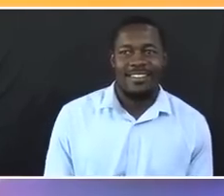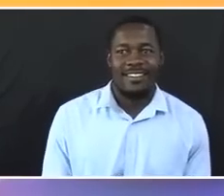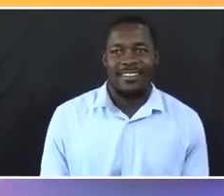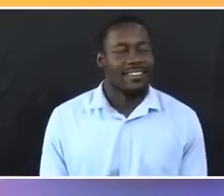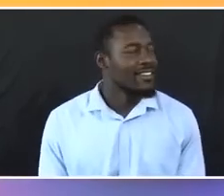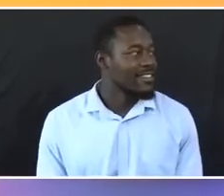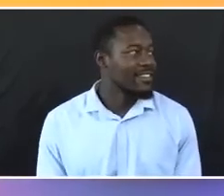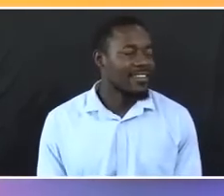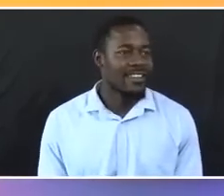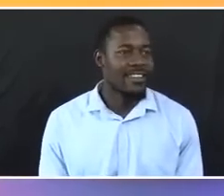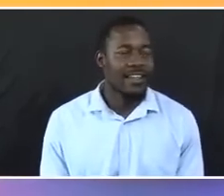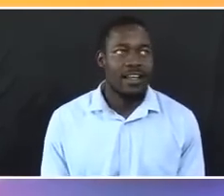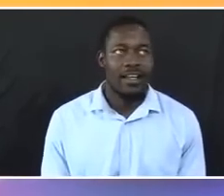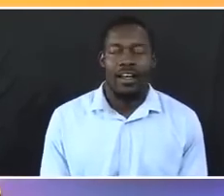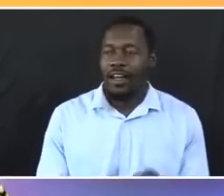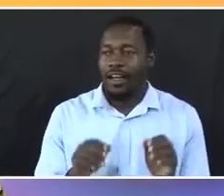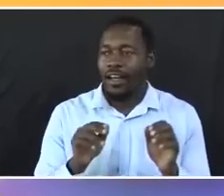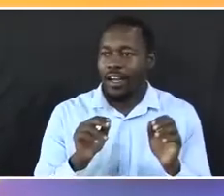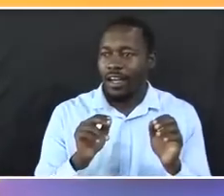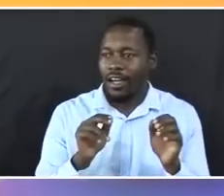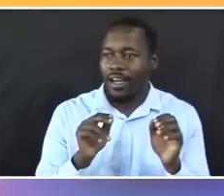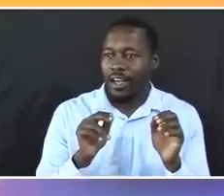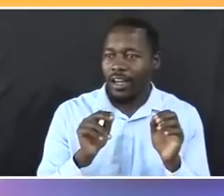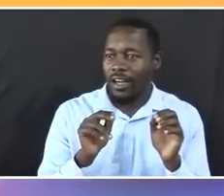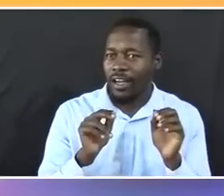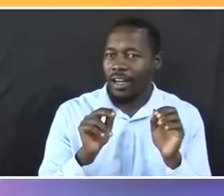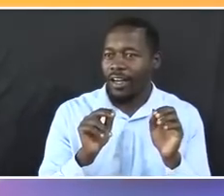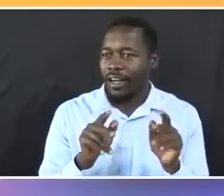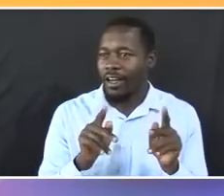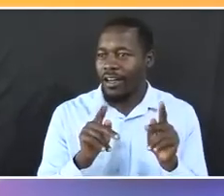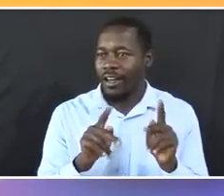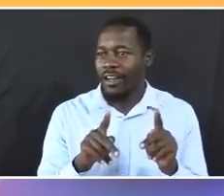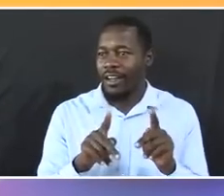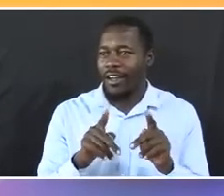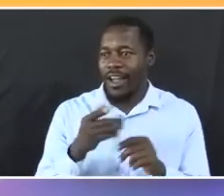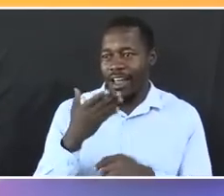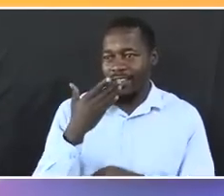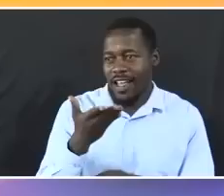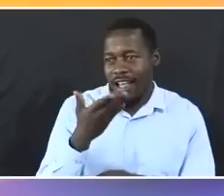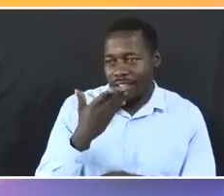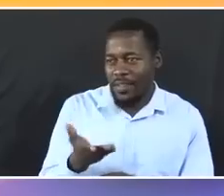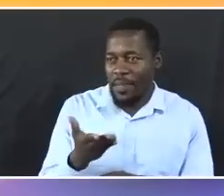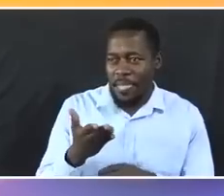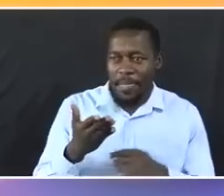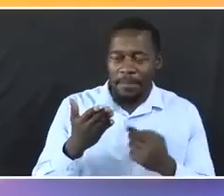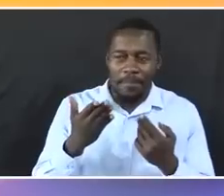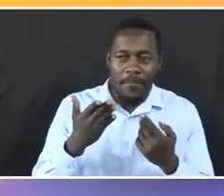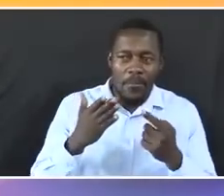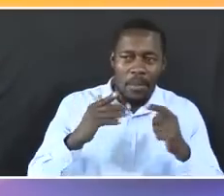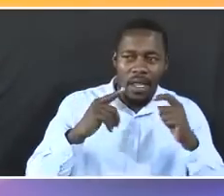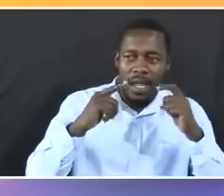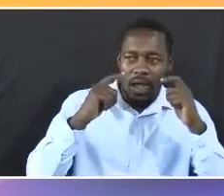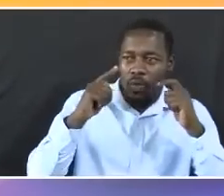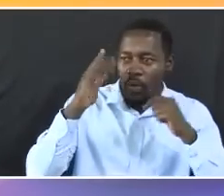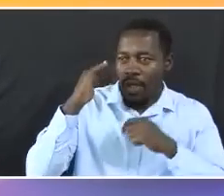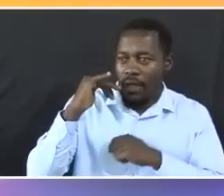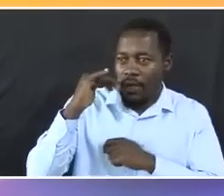It's Paul talking about it. Must we sin because grace is sufficient?